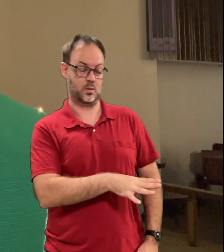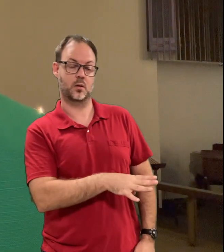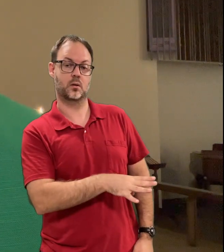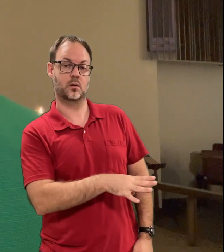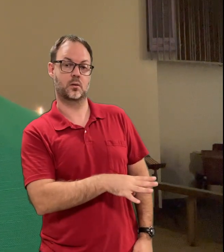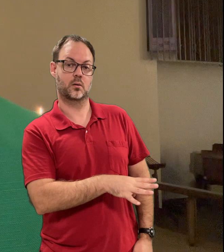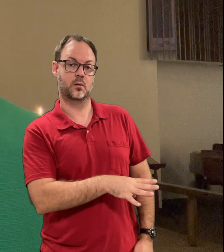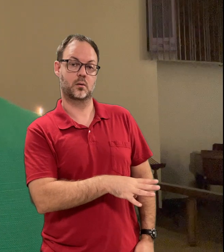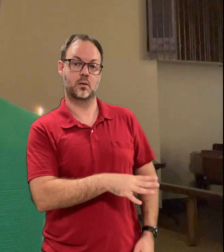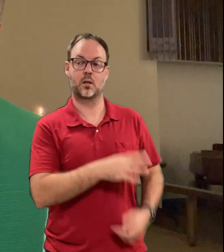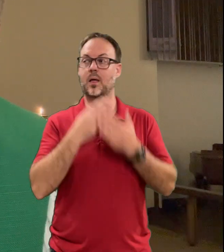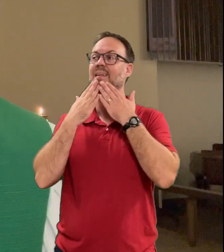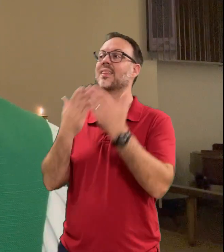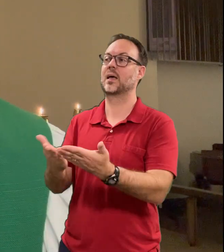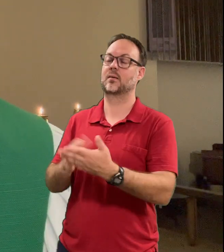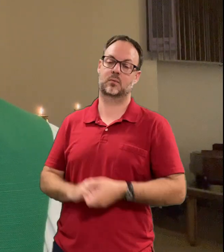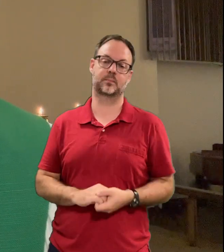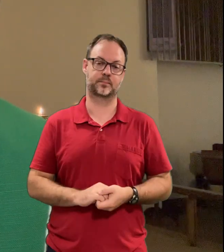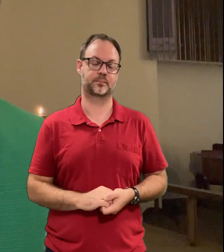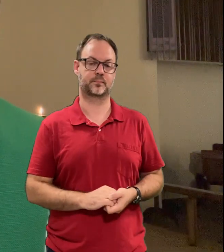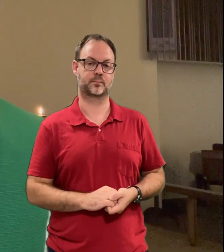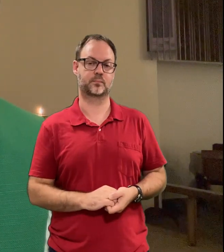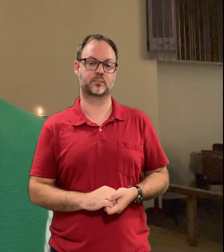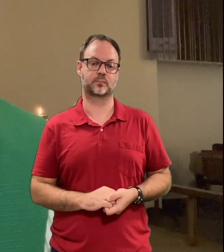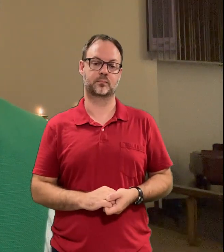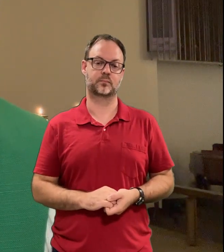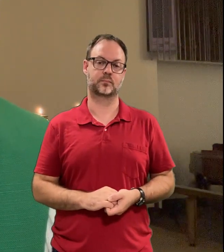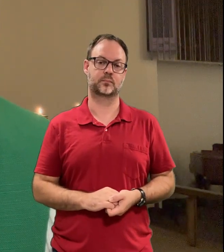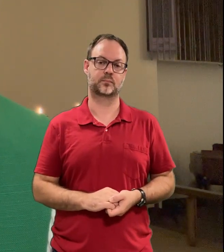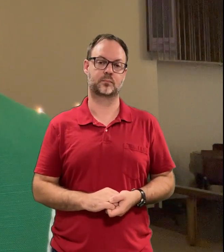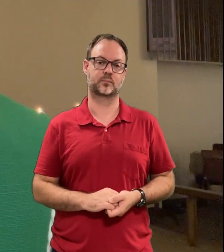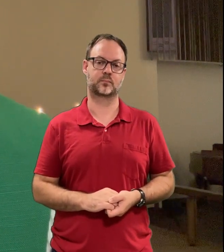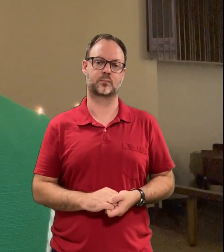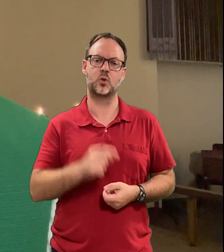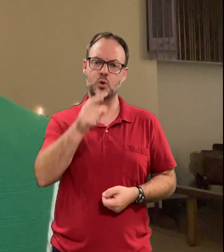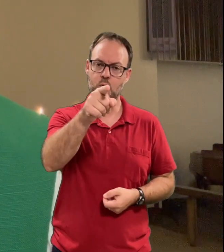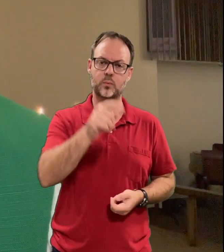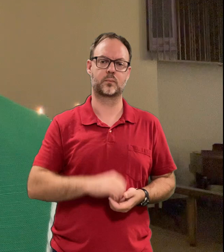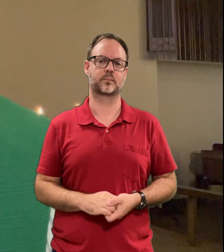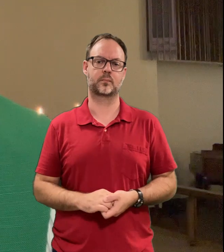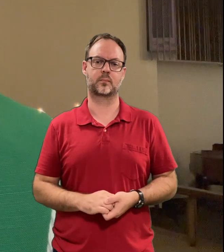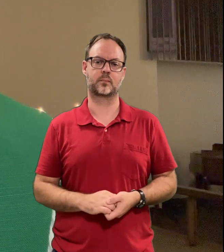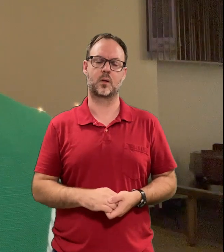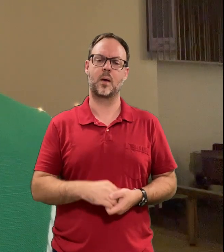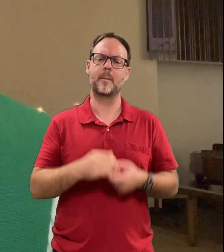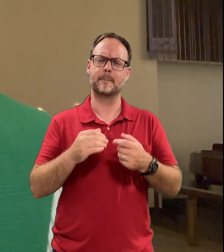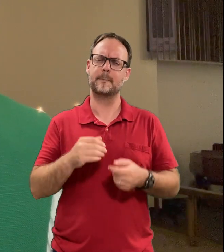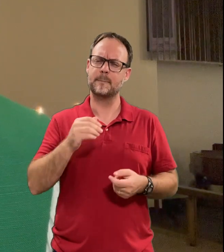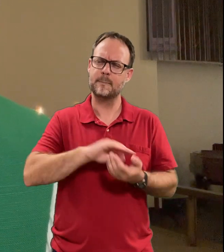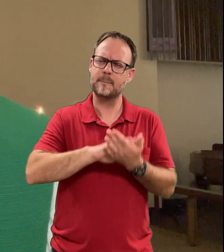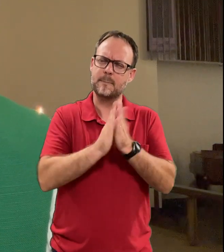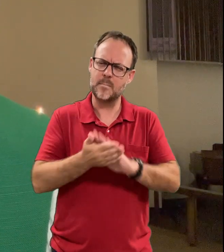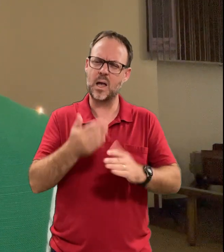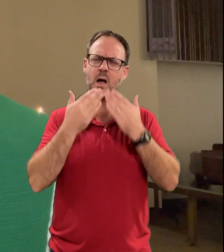neglect and thankfulness. Be the one that thanks the